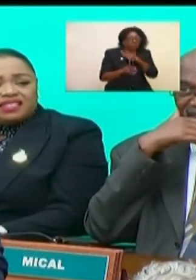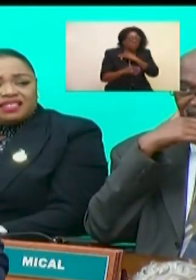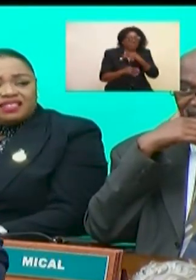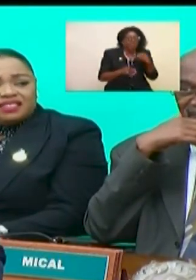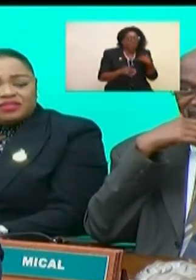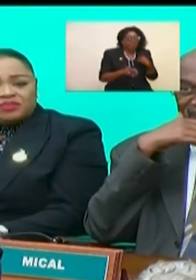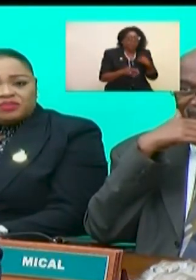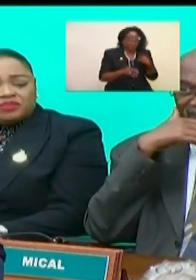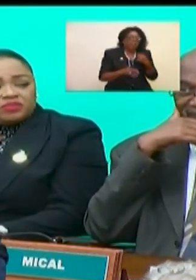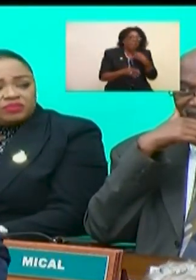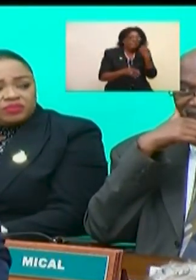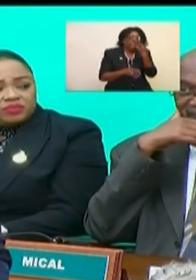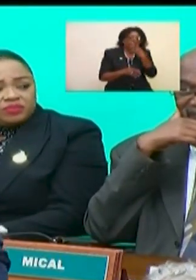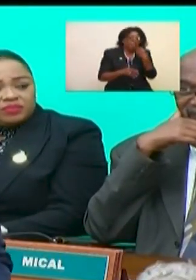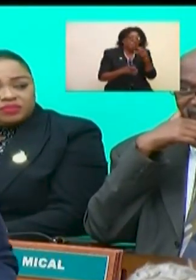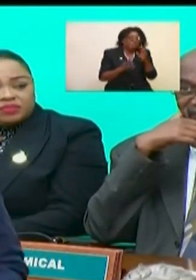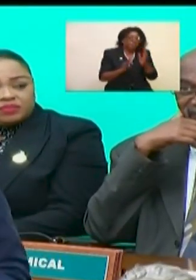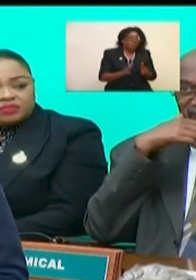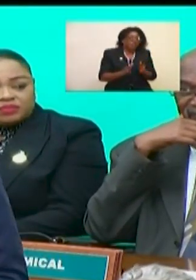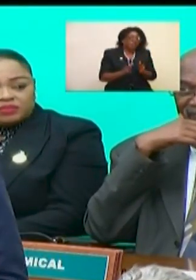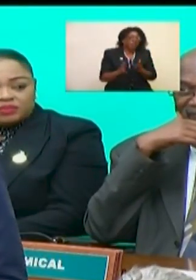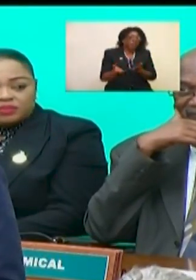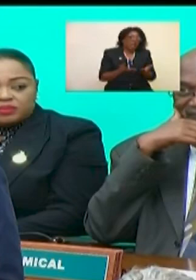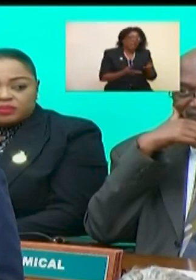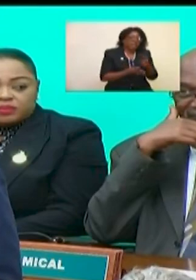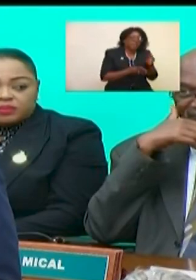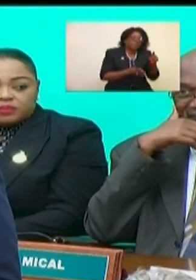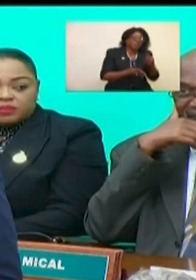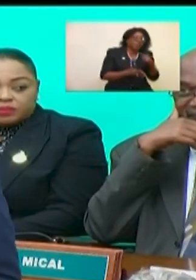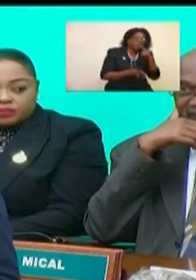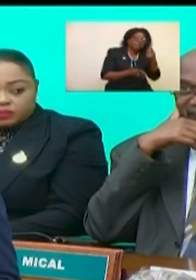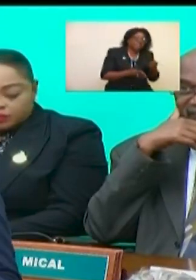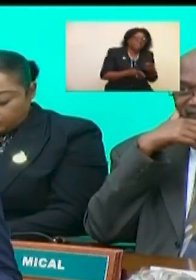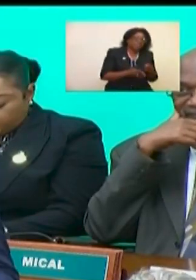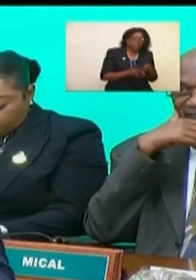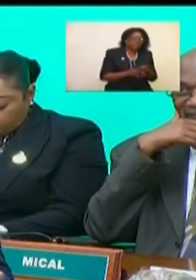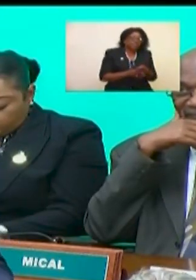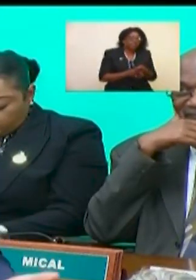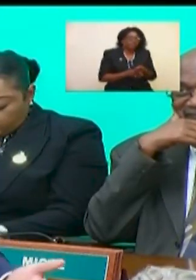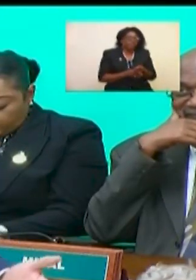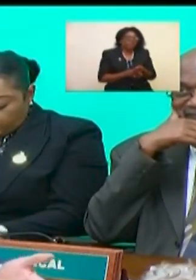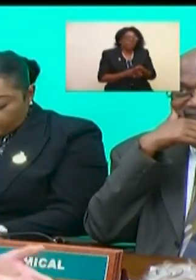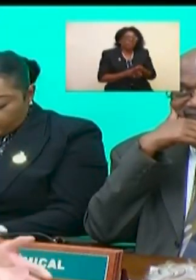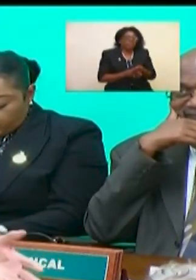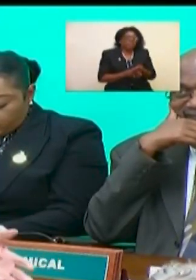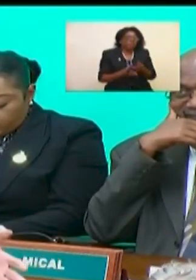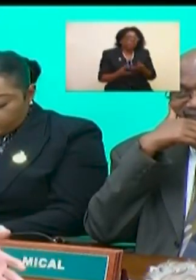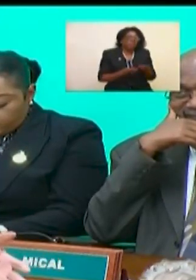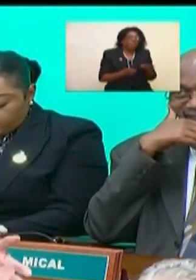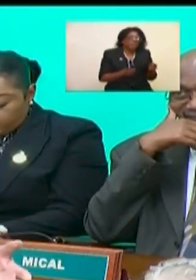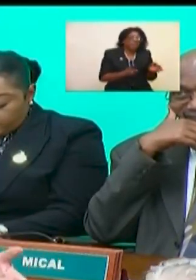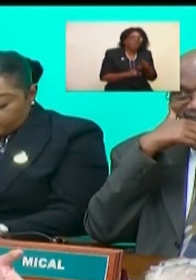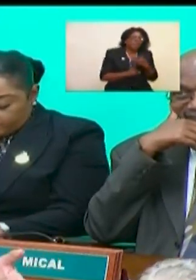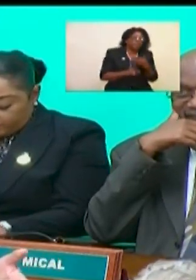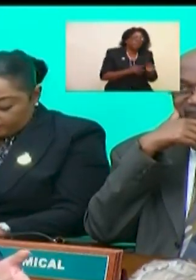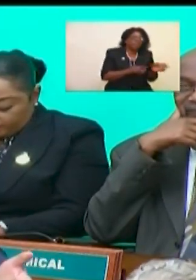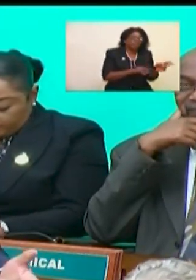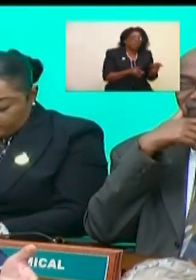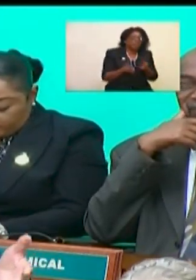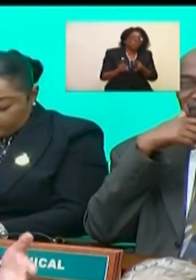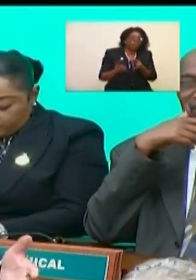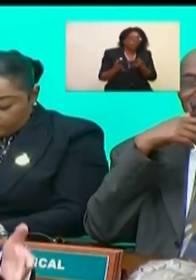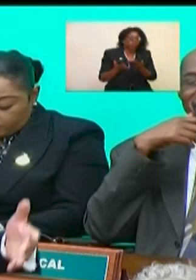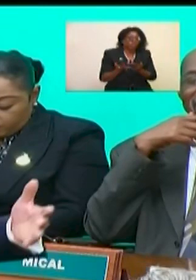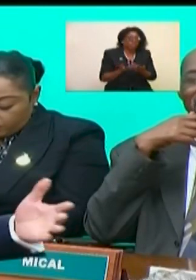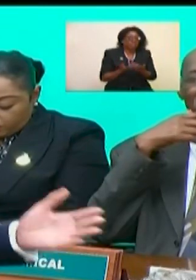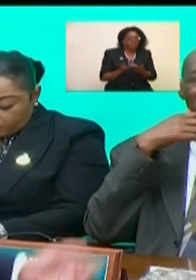Madam Speaker, you've asked the member to state, you could be as abusive as you want. You could